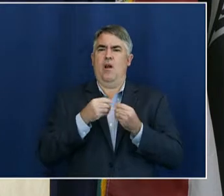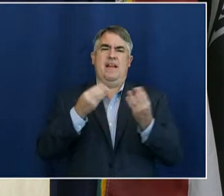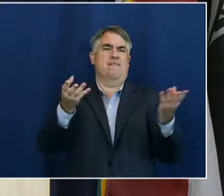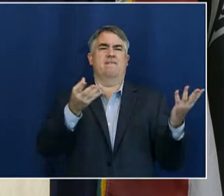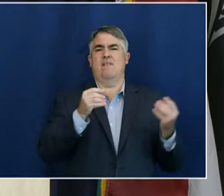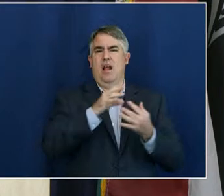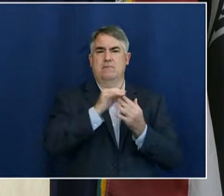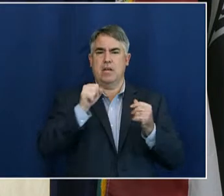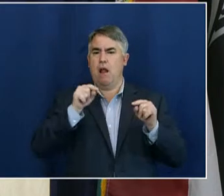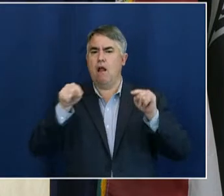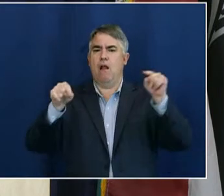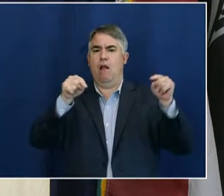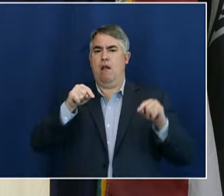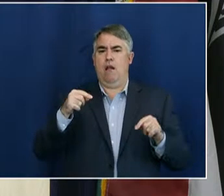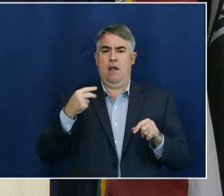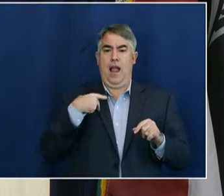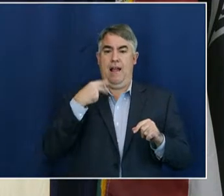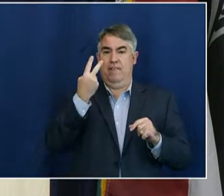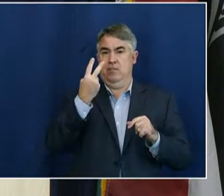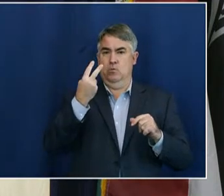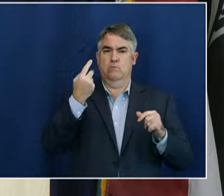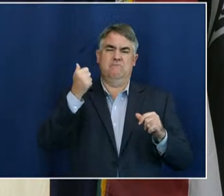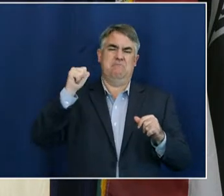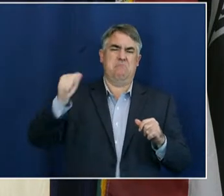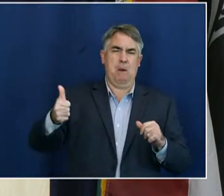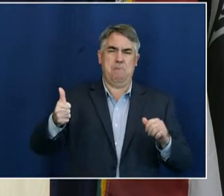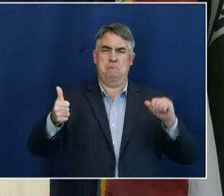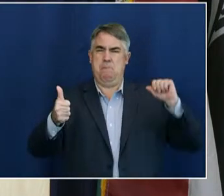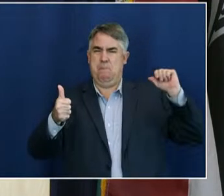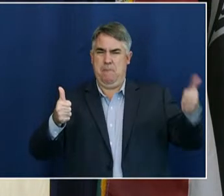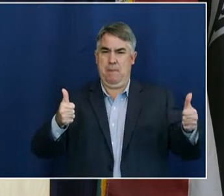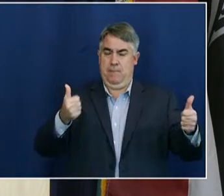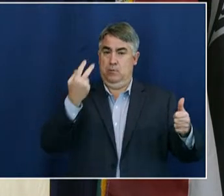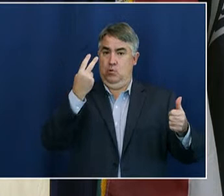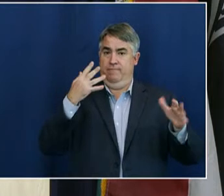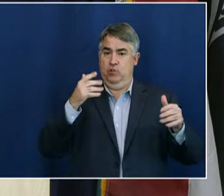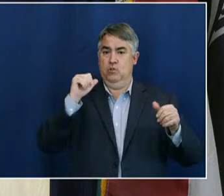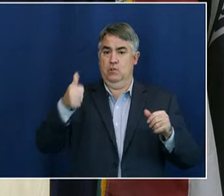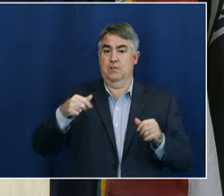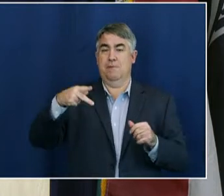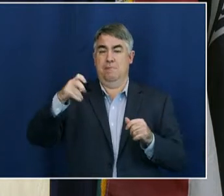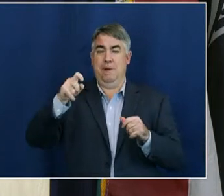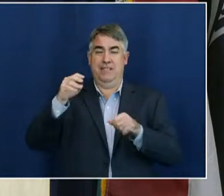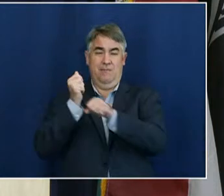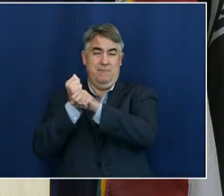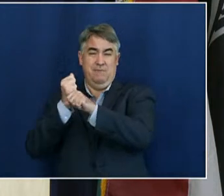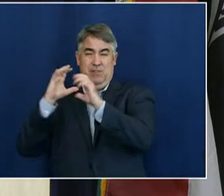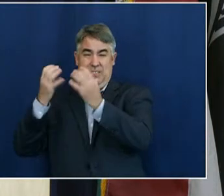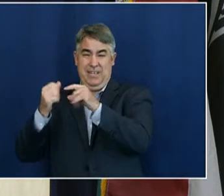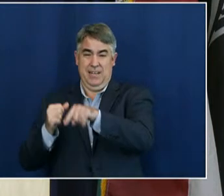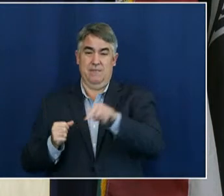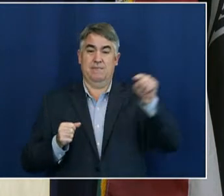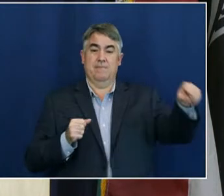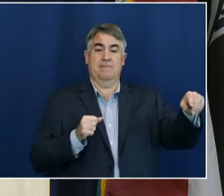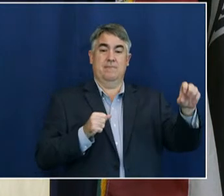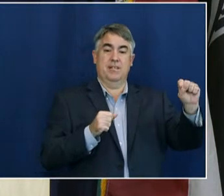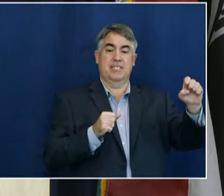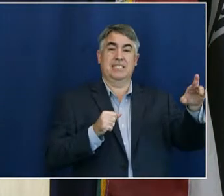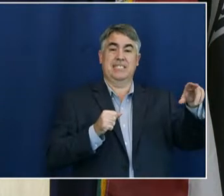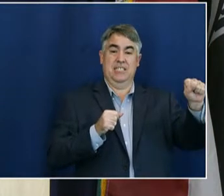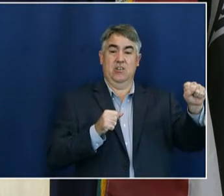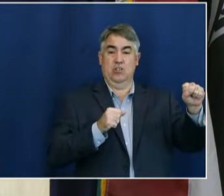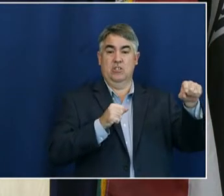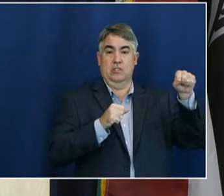vaccination superstations, the one at Petco and the one at Sears, the Sears site in Chula Vista. And this Sunday, our